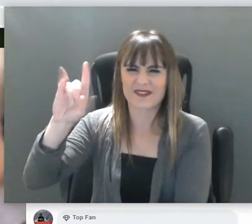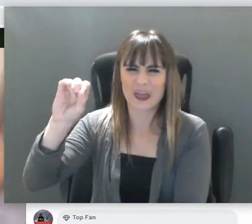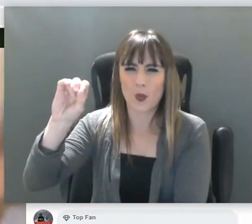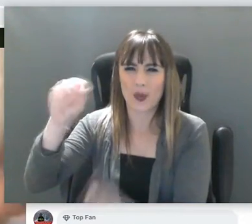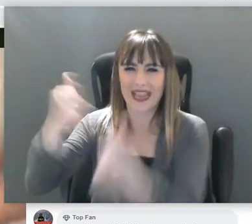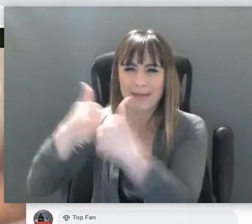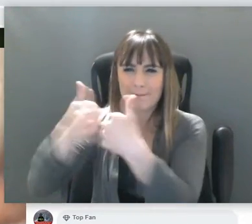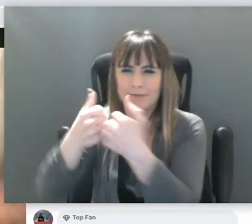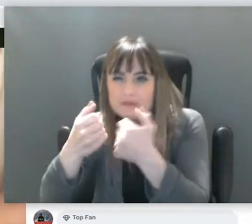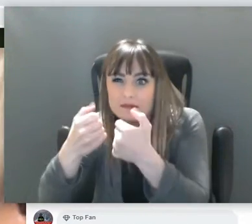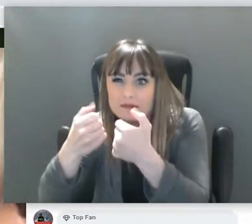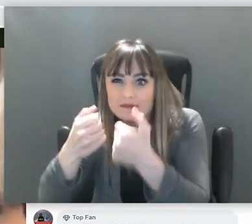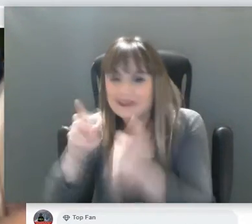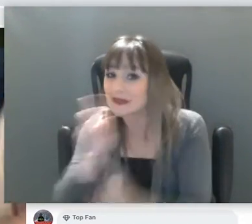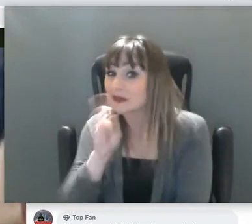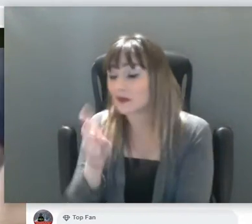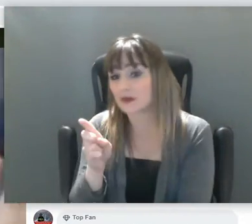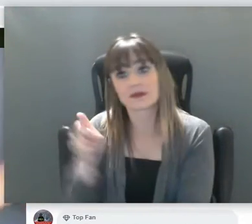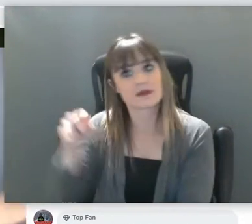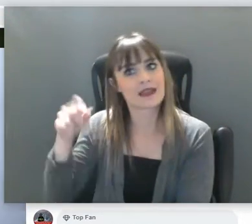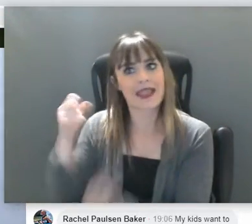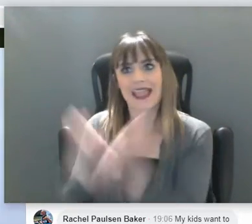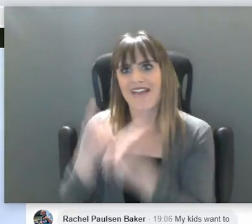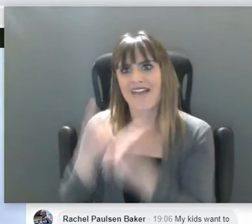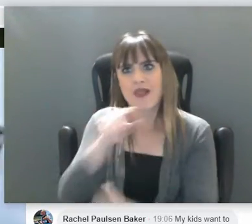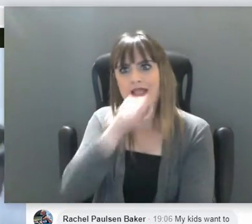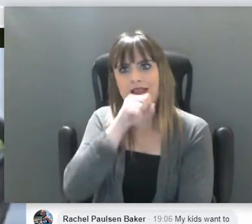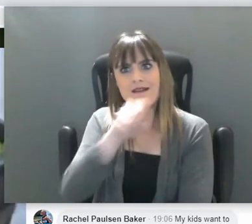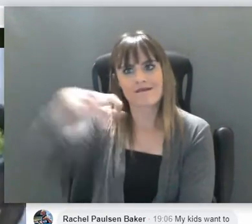People are just... Pablo has always been a favorite, but we're kind of...